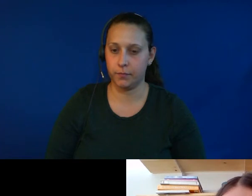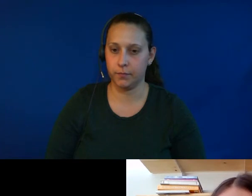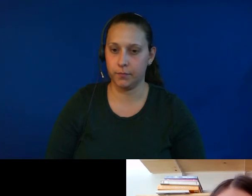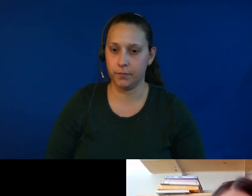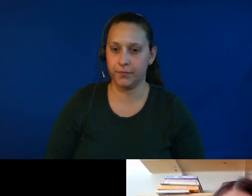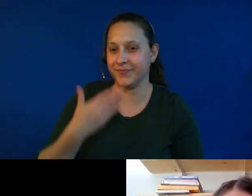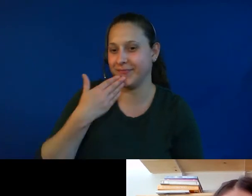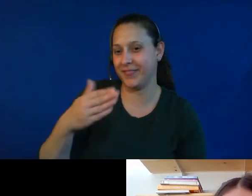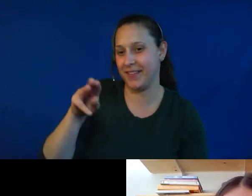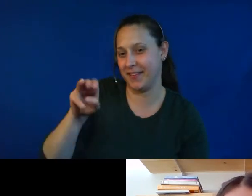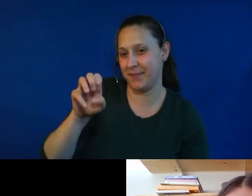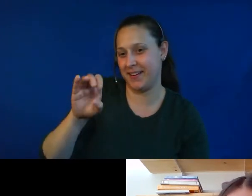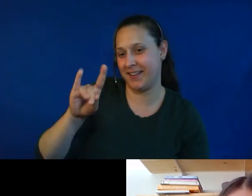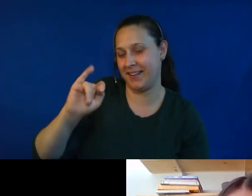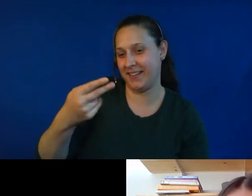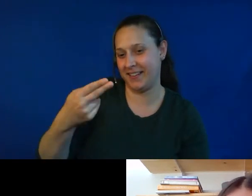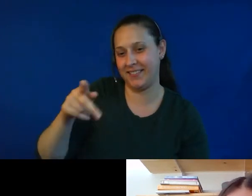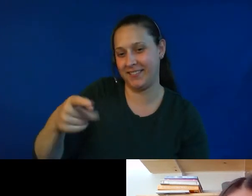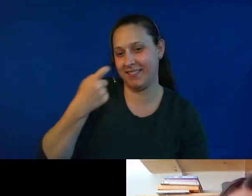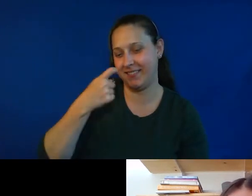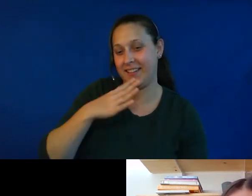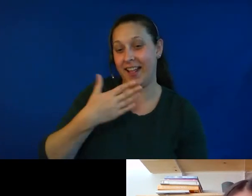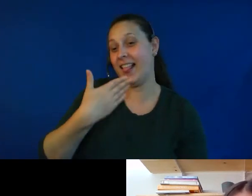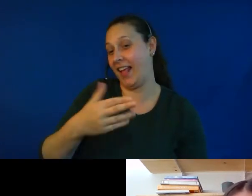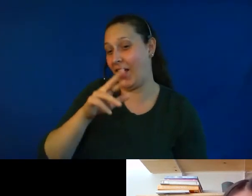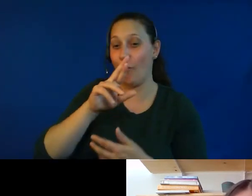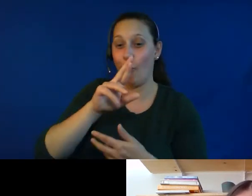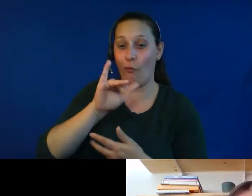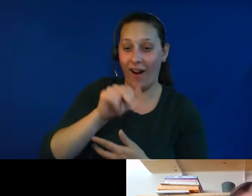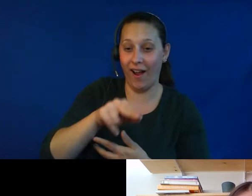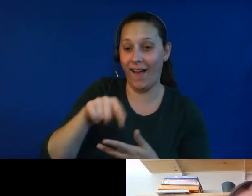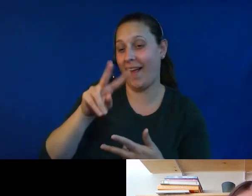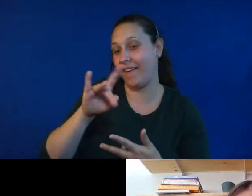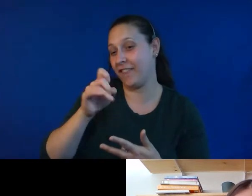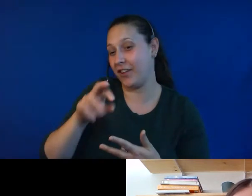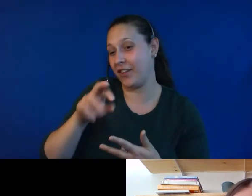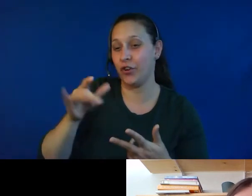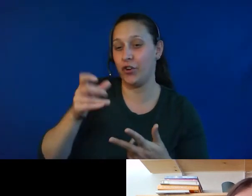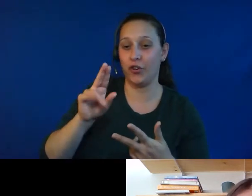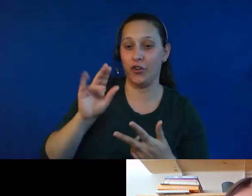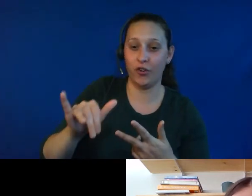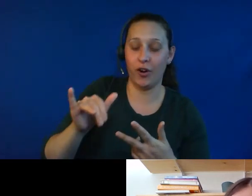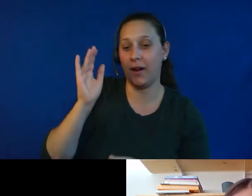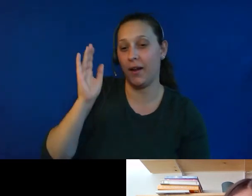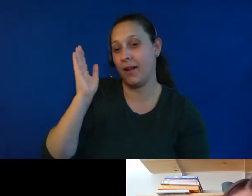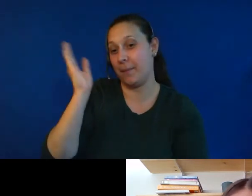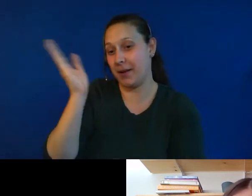Thanks, Meredith. Meredith is saying, thank you to Ryan, Victor, and Johnny for sharing your pitches, such diverse and interesting